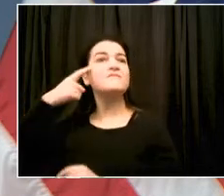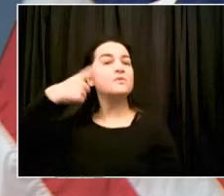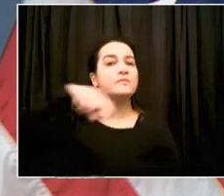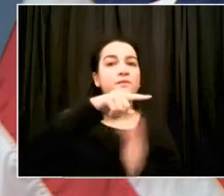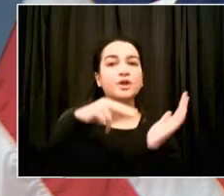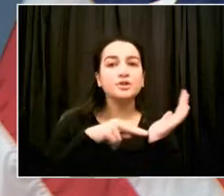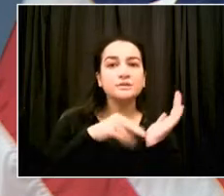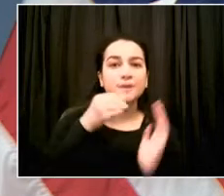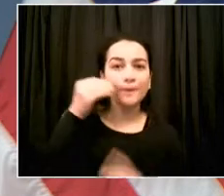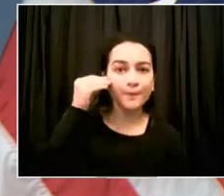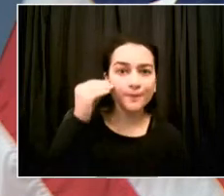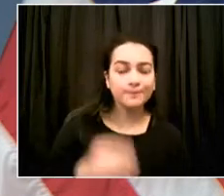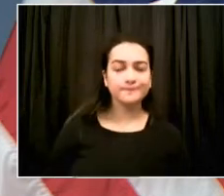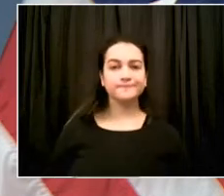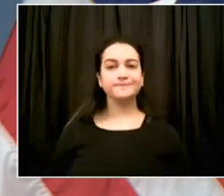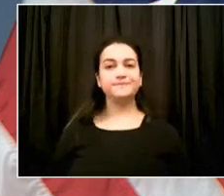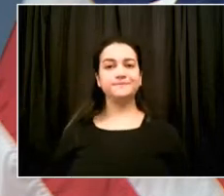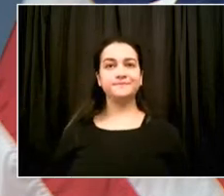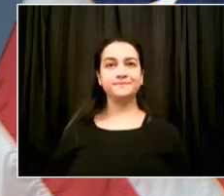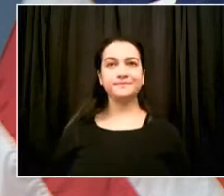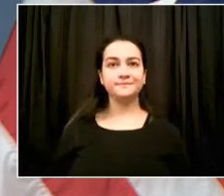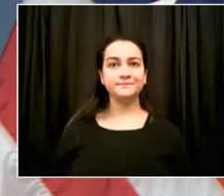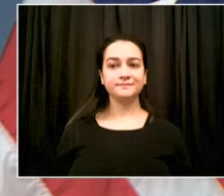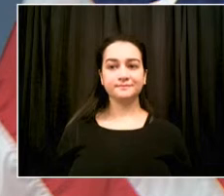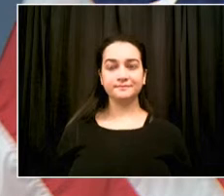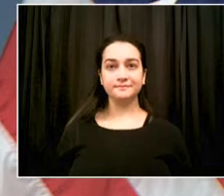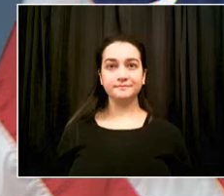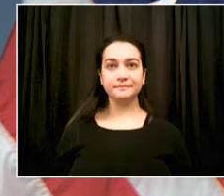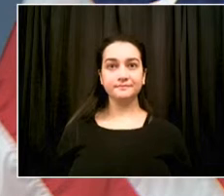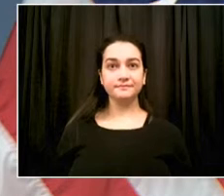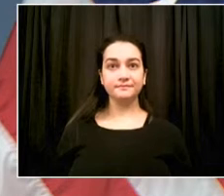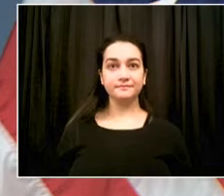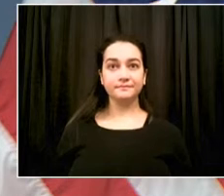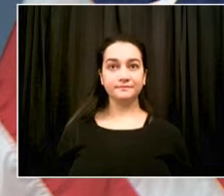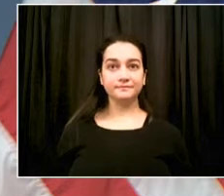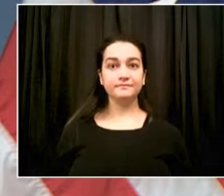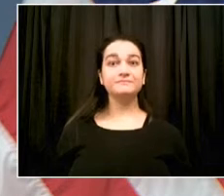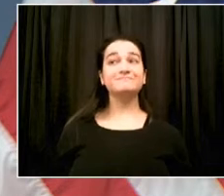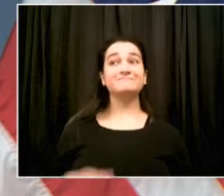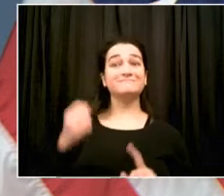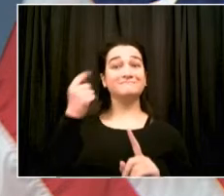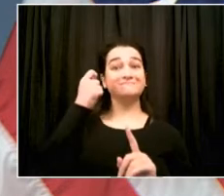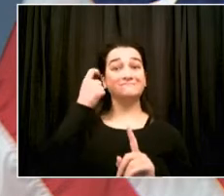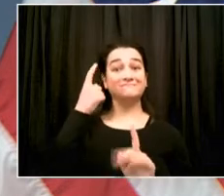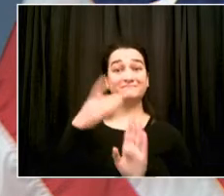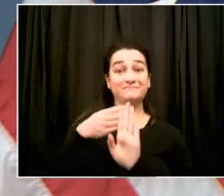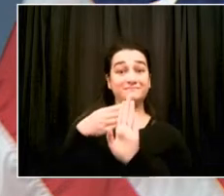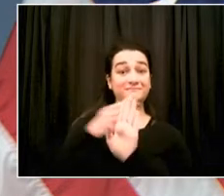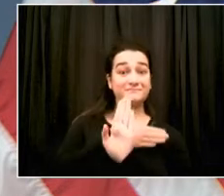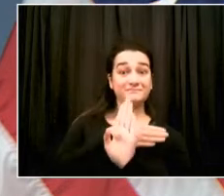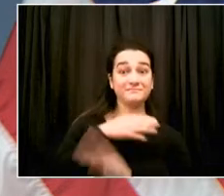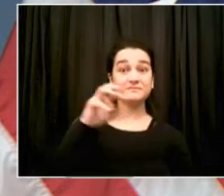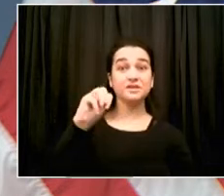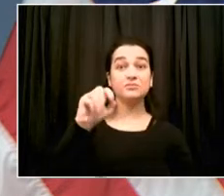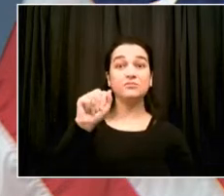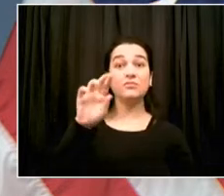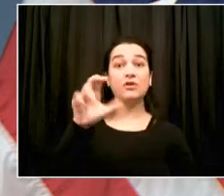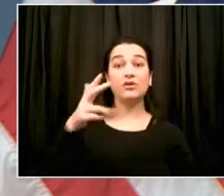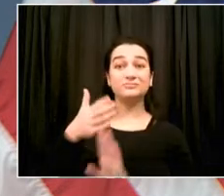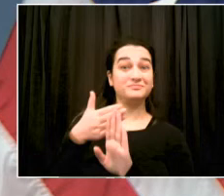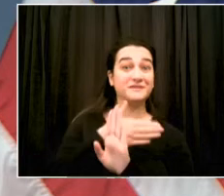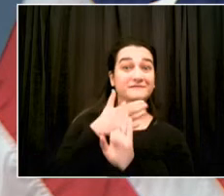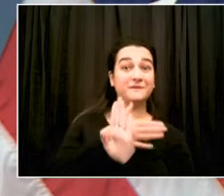that our work to provide safe, quality, affordable housing for New Yorkers to learn, to